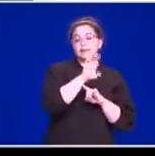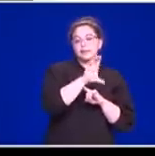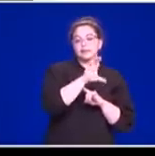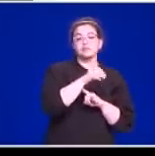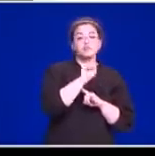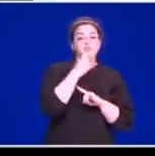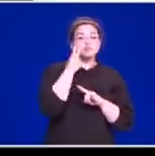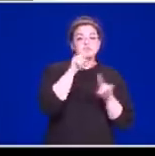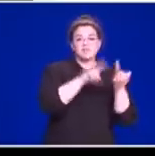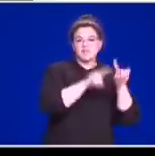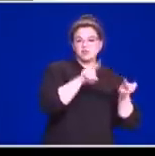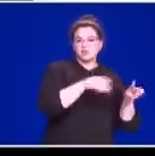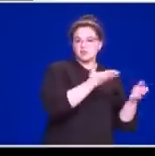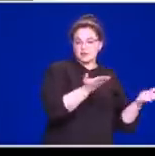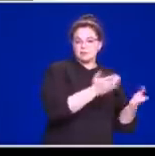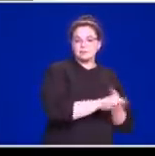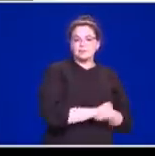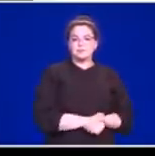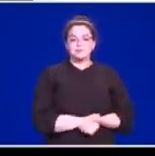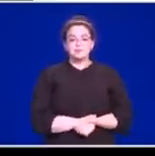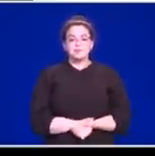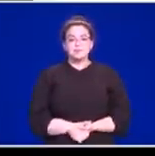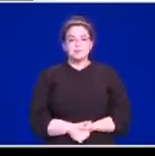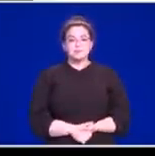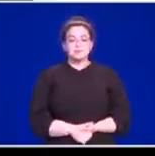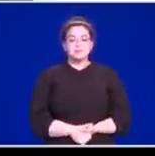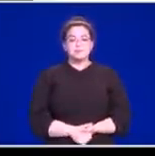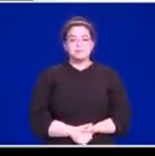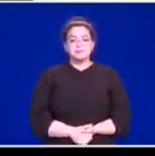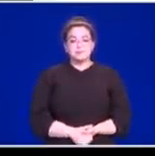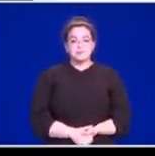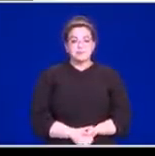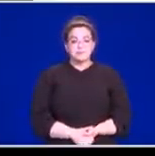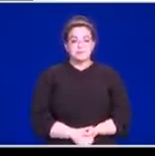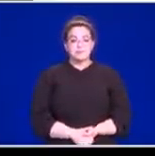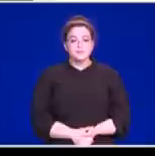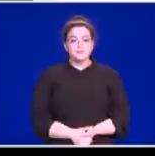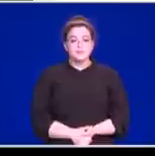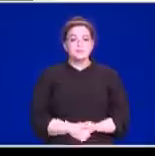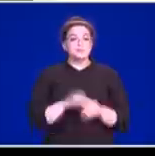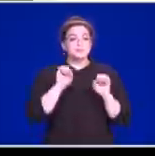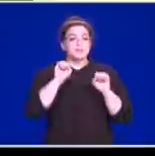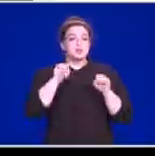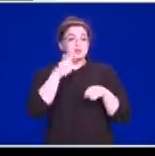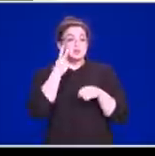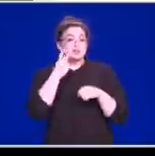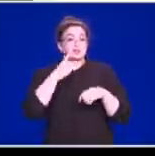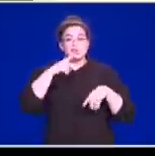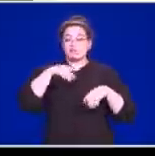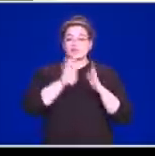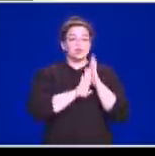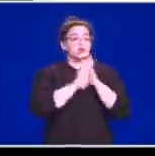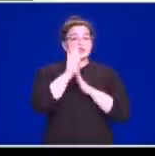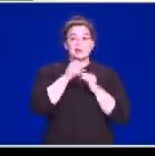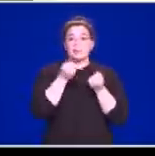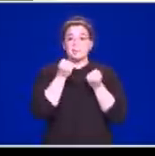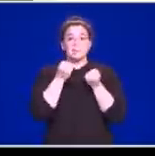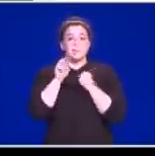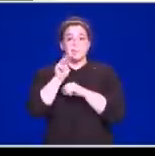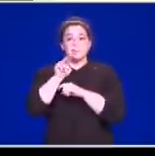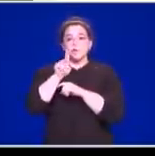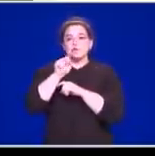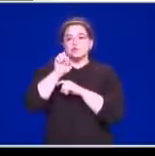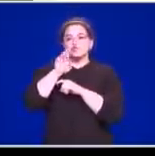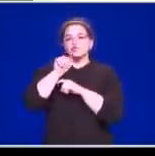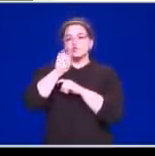can see differences there in the reporting of white alone, as well as very tremendous increases in reporting of multiracial groups within